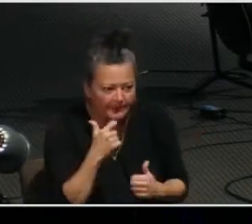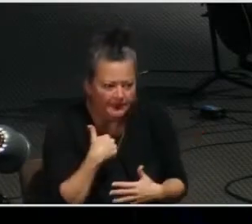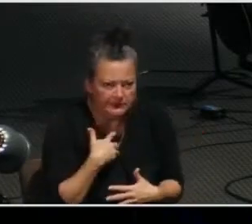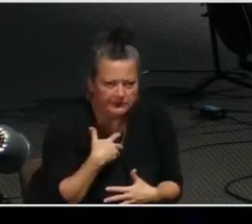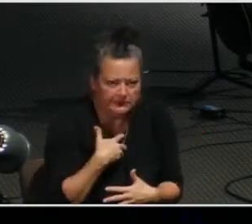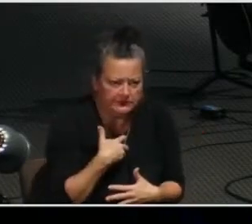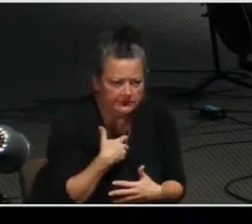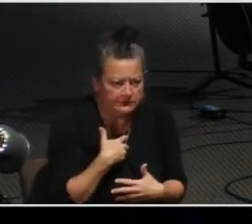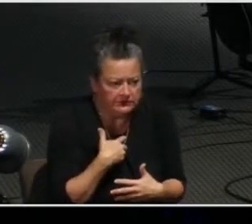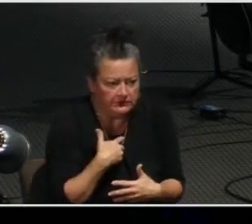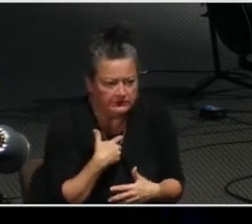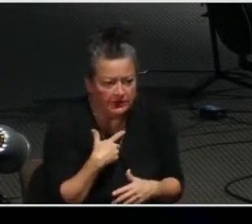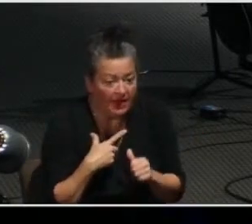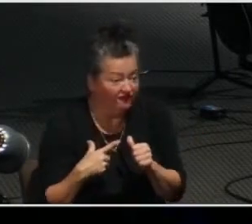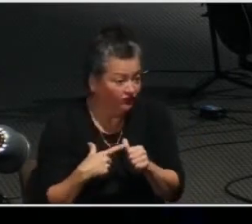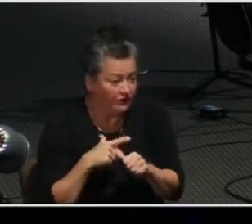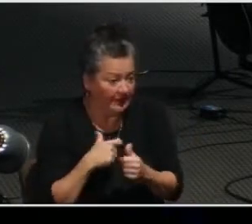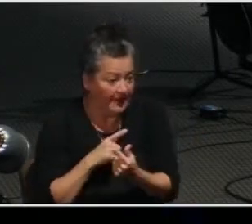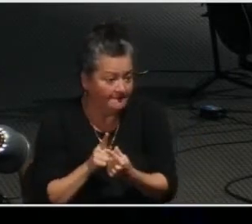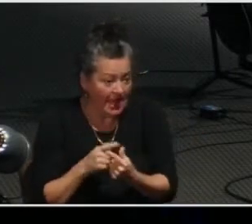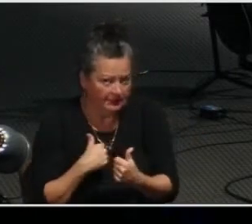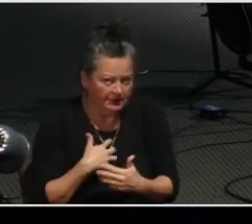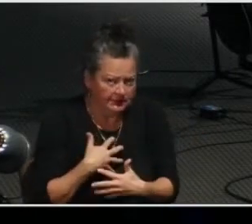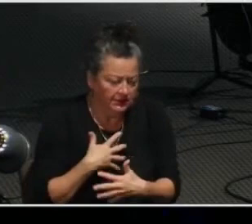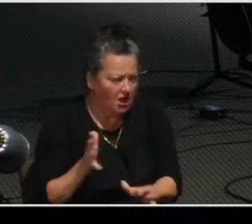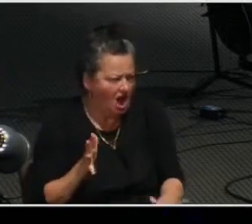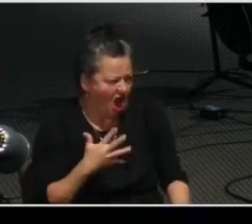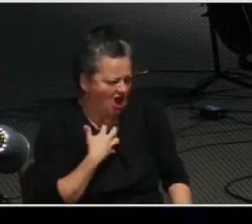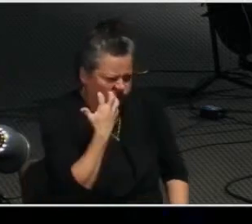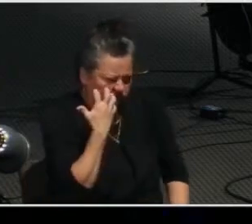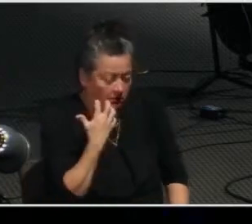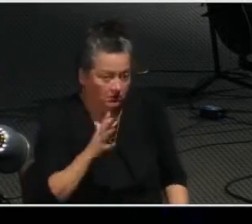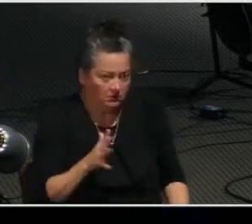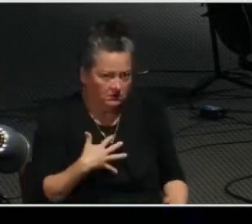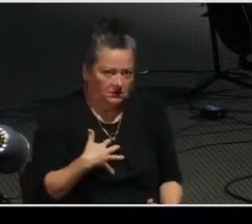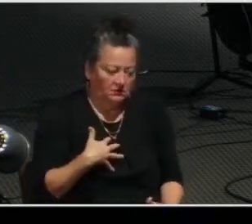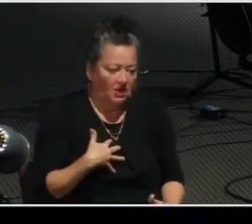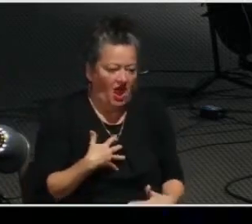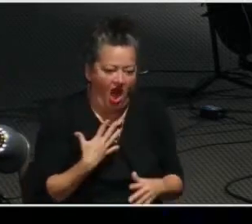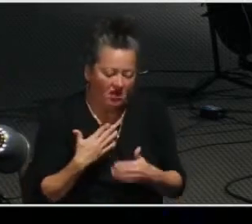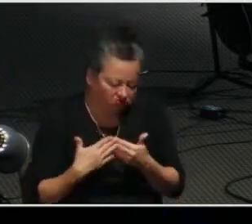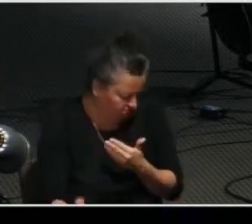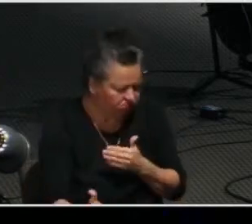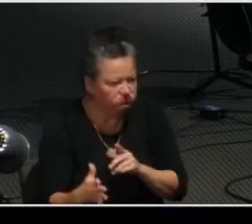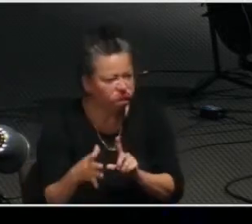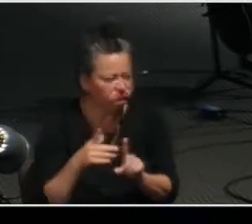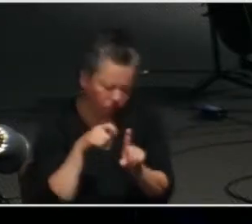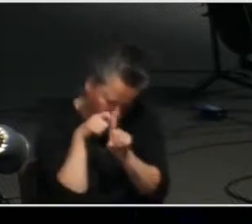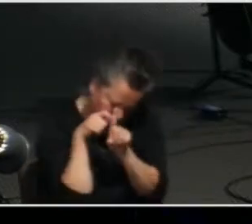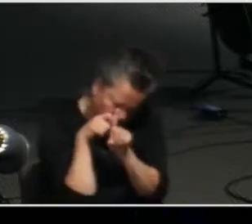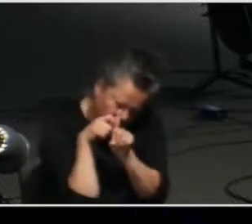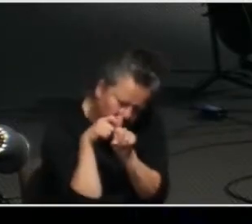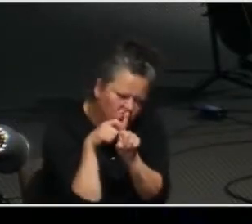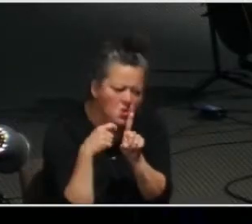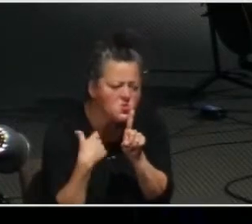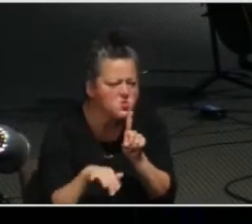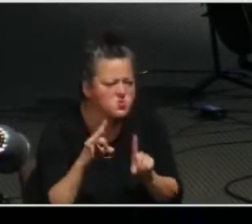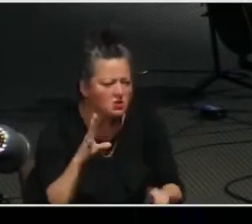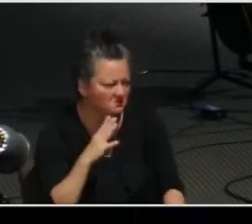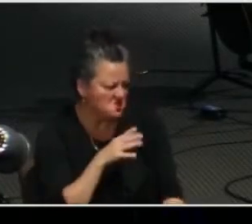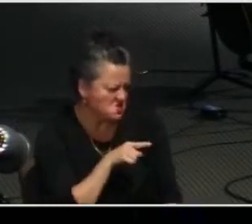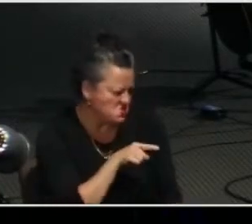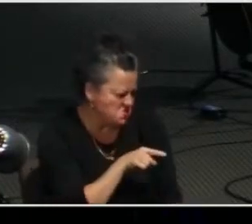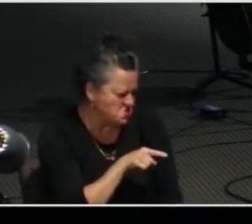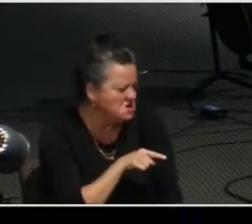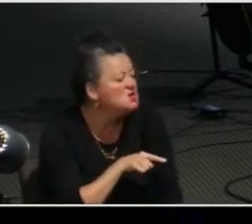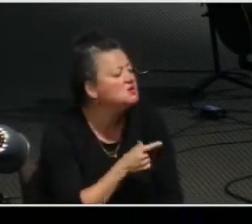he was loud. And after that, whenever he saw me, he would target me. Anders,